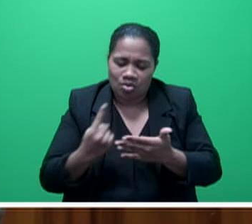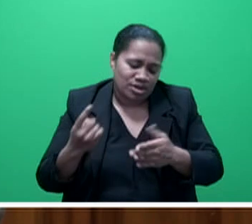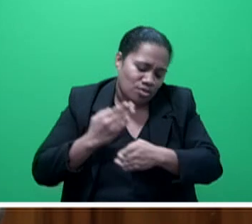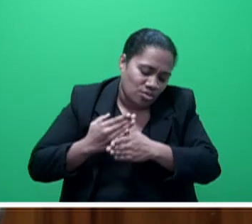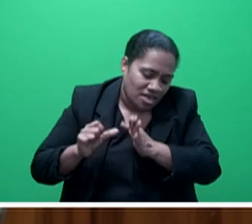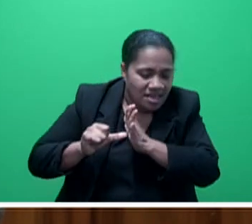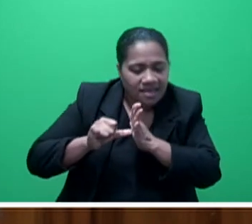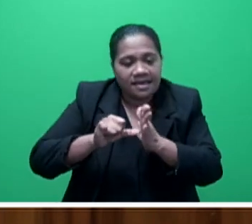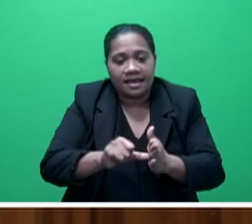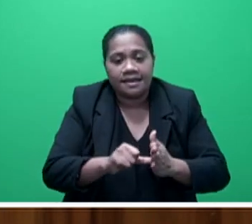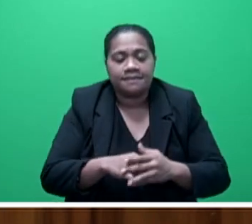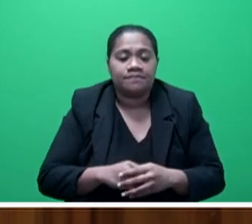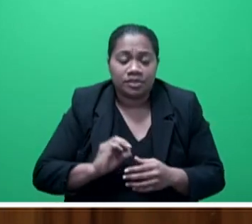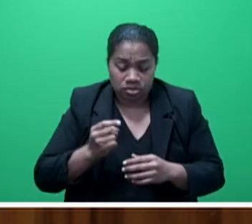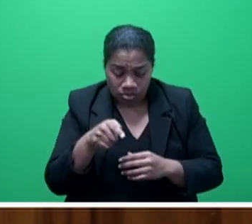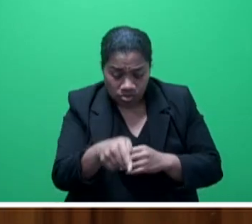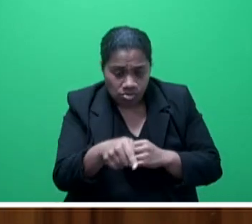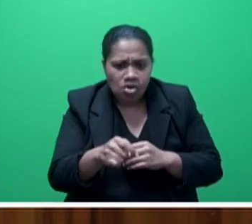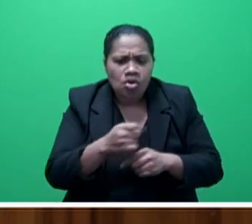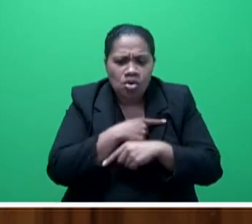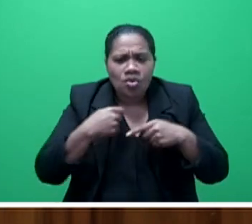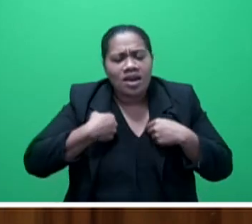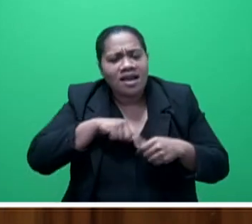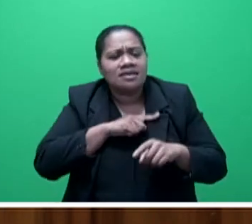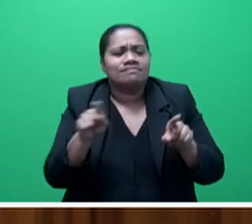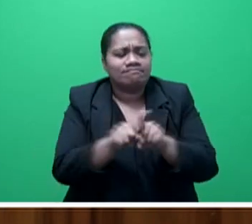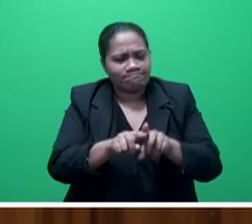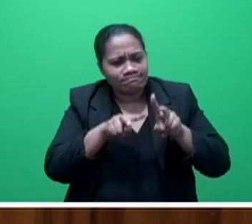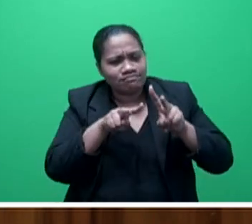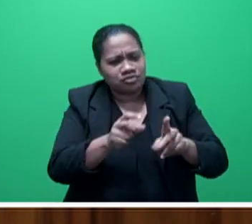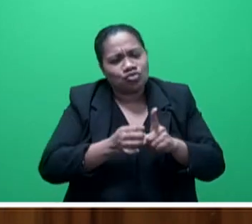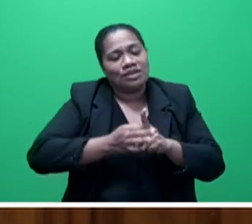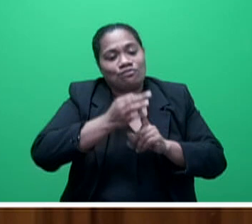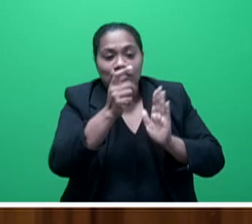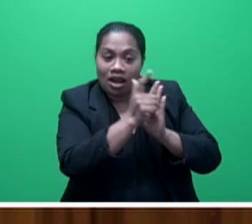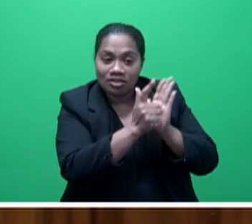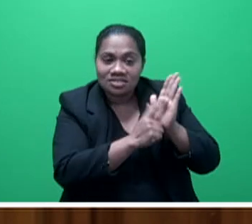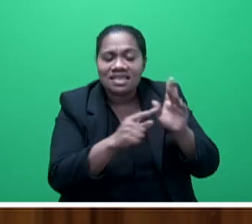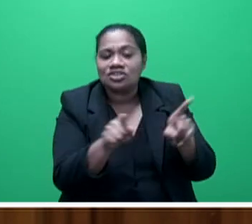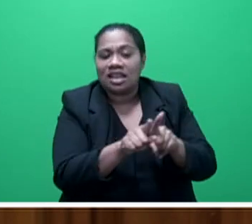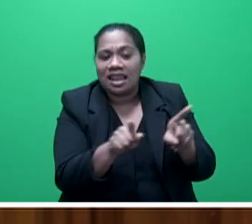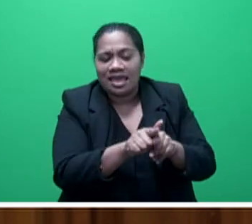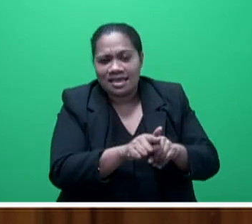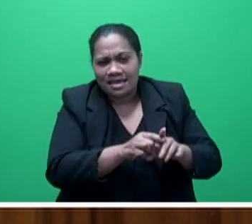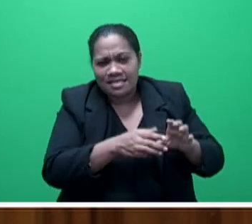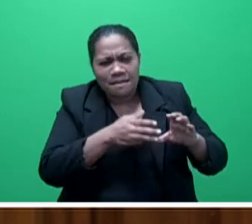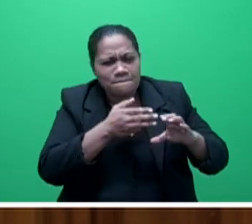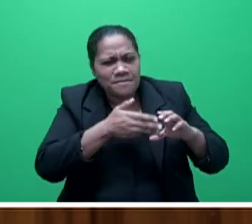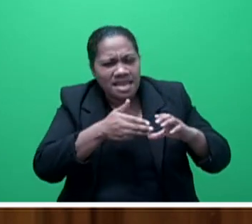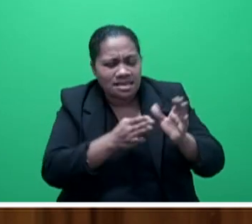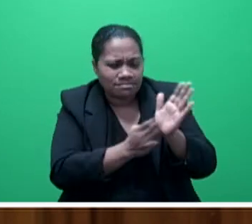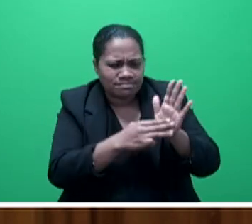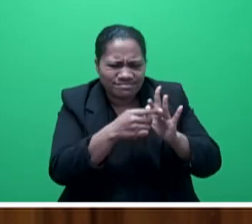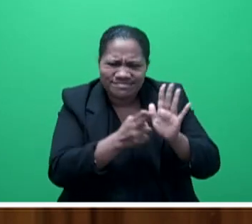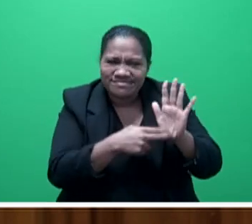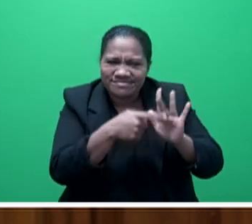to efficiency, we are also looking to improve our legislations, such as the Mining Act and our surveying regulations. Monitoring will